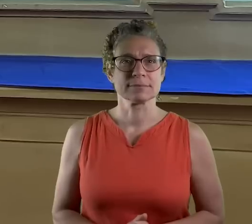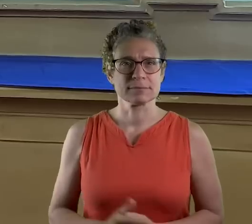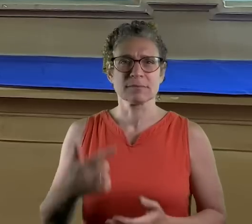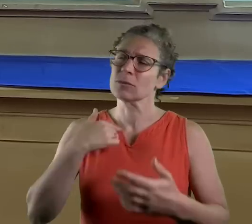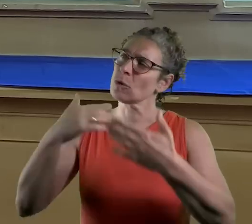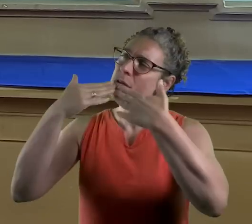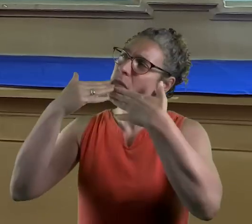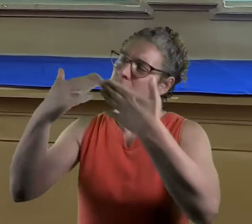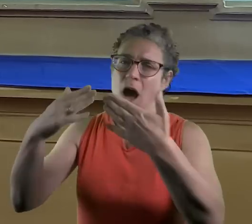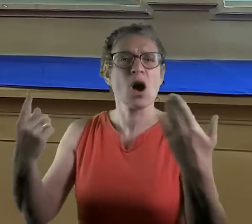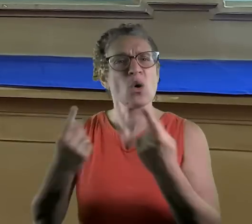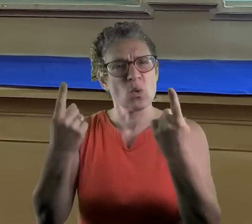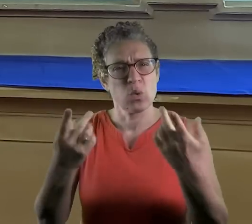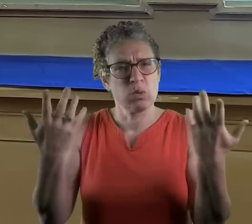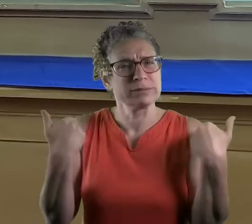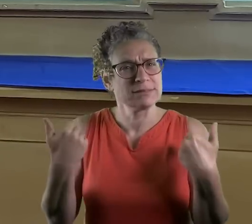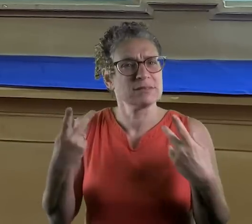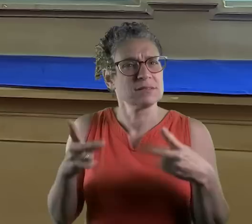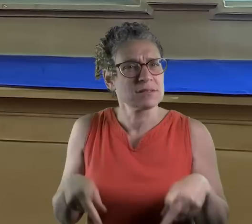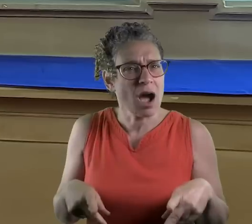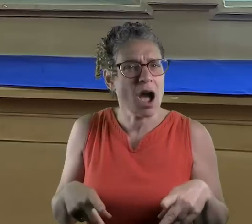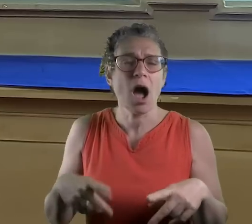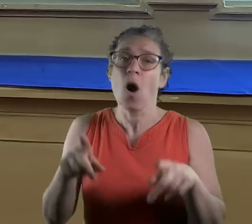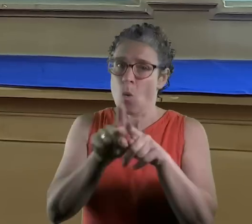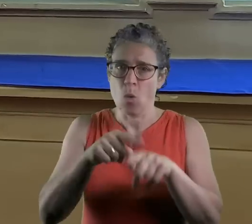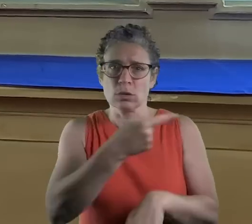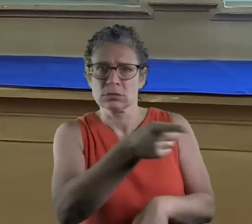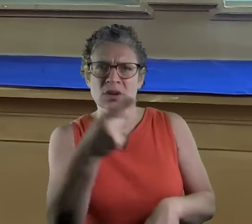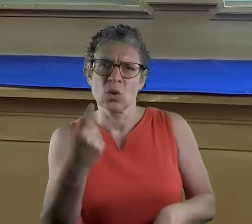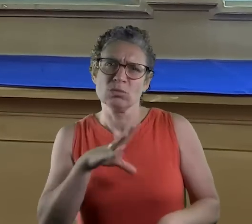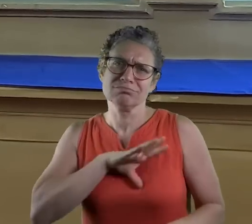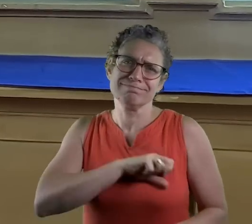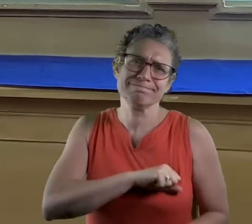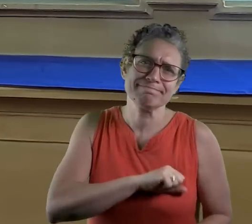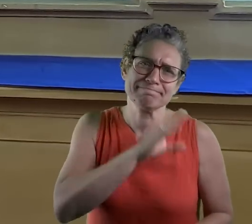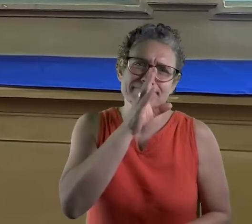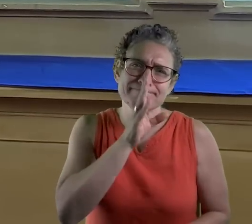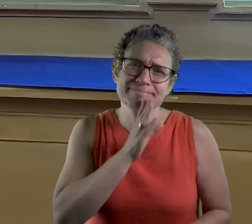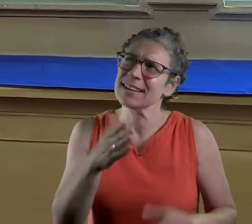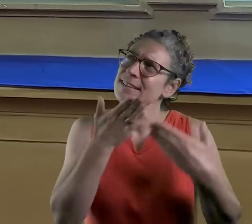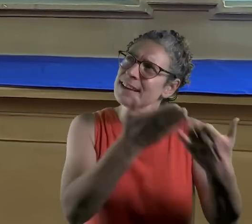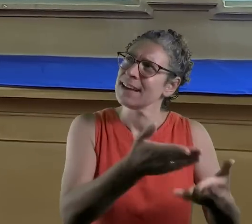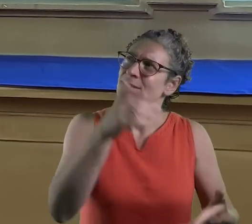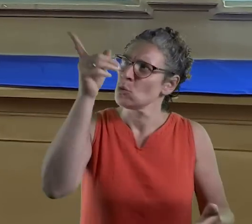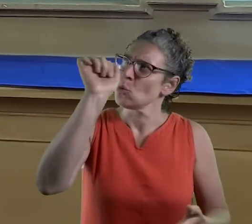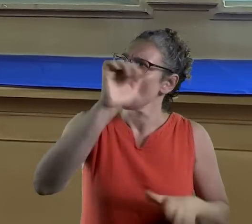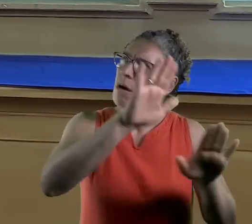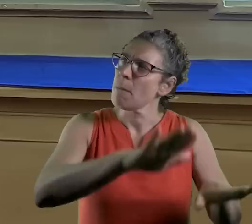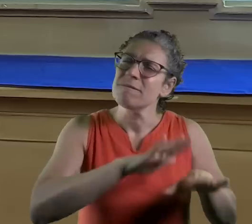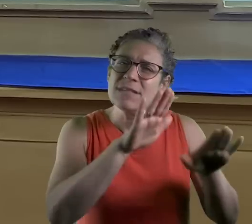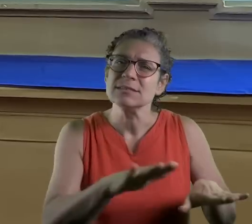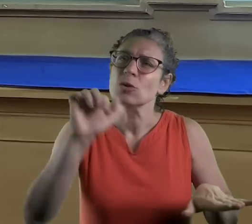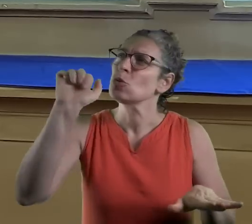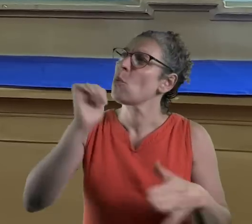We give thanks for those who have died and for those who grieve. Comfort them with your presence, your